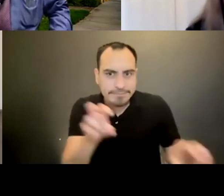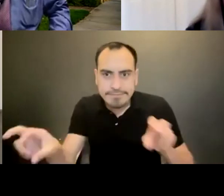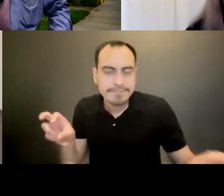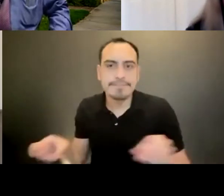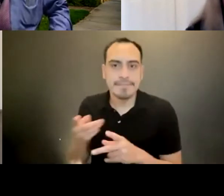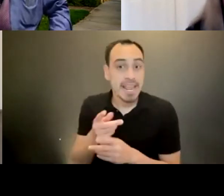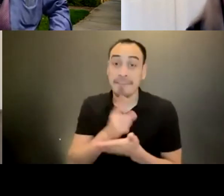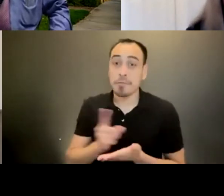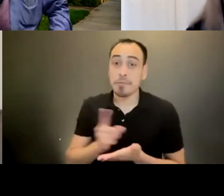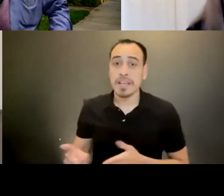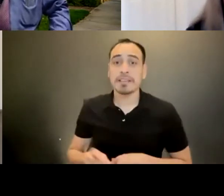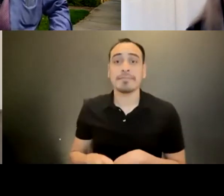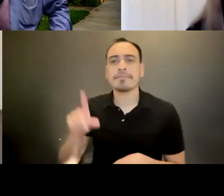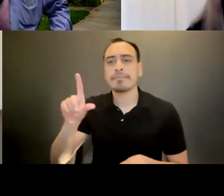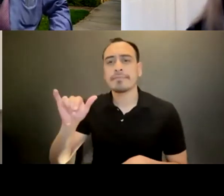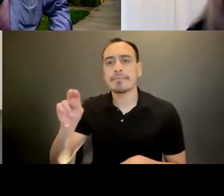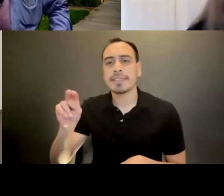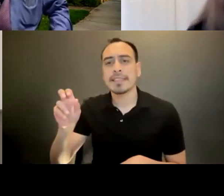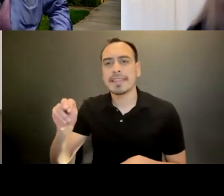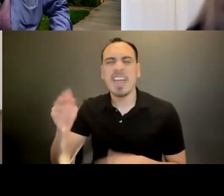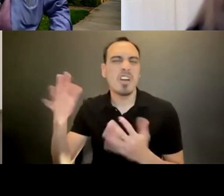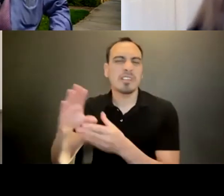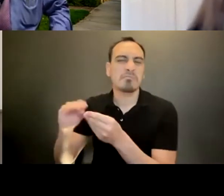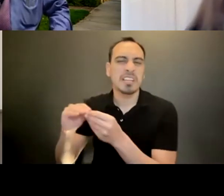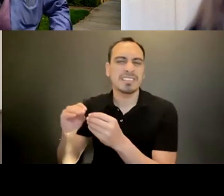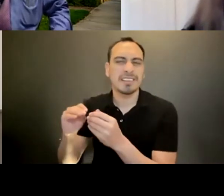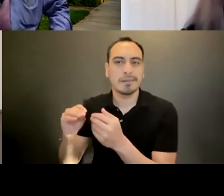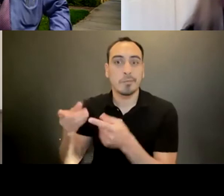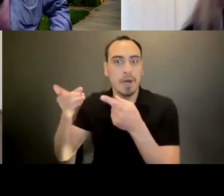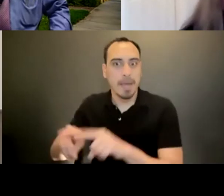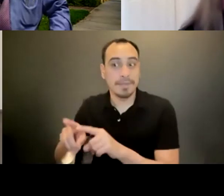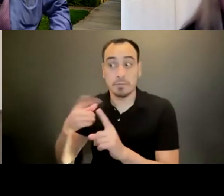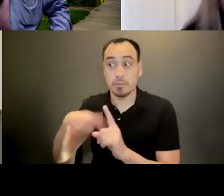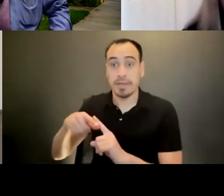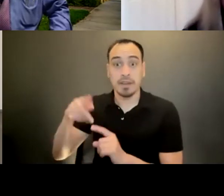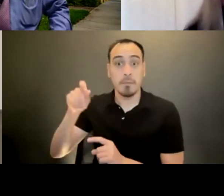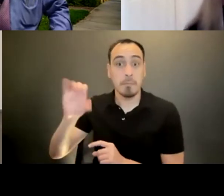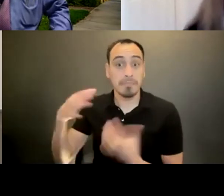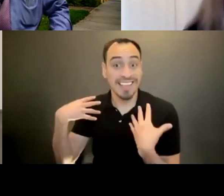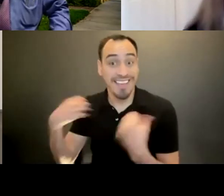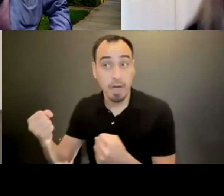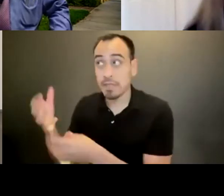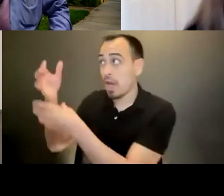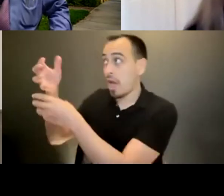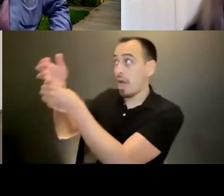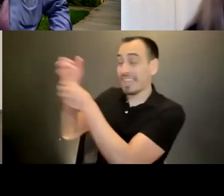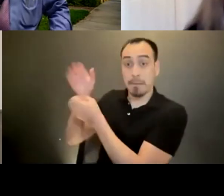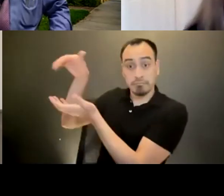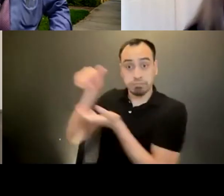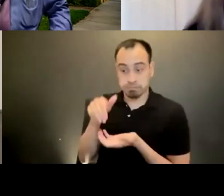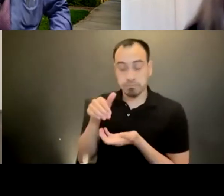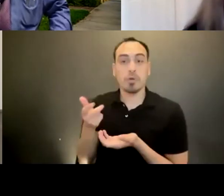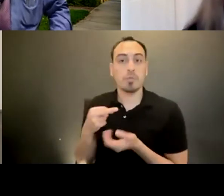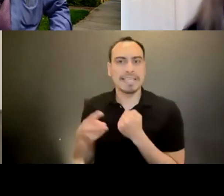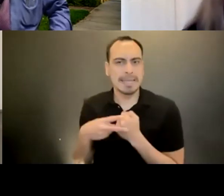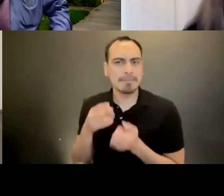when public health gets the doses. We keep some for the clinics that we run, and then we also are able